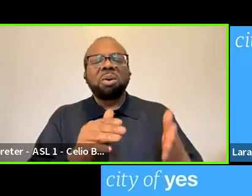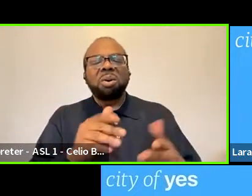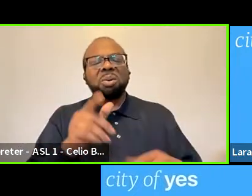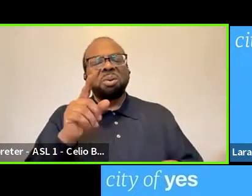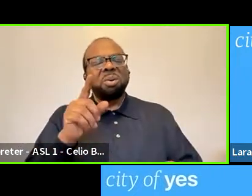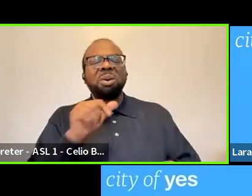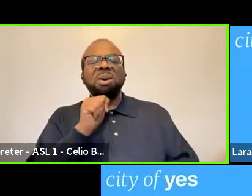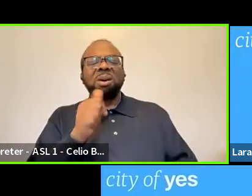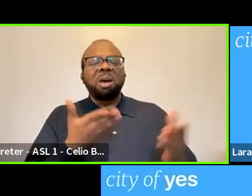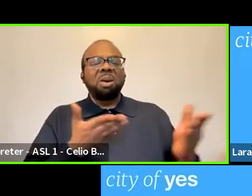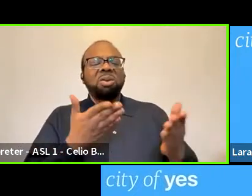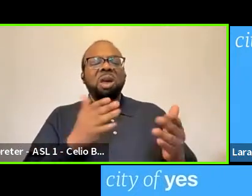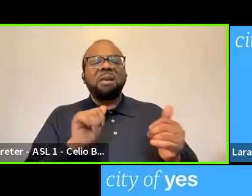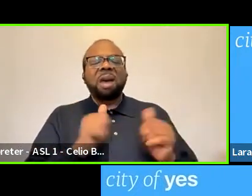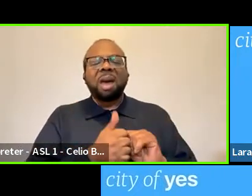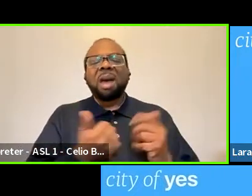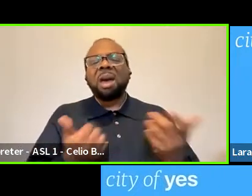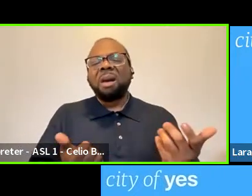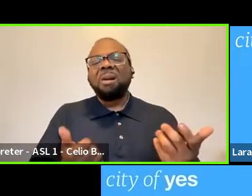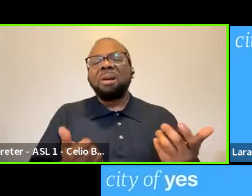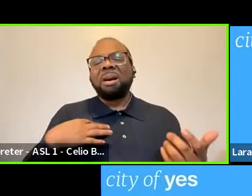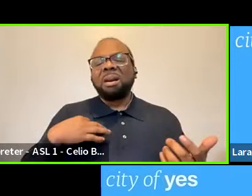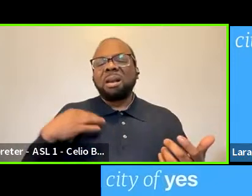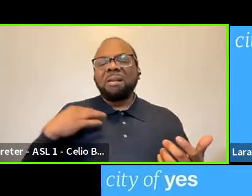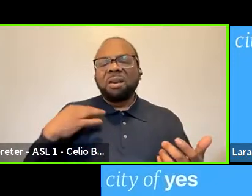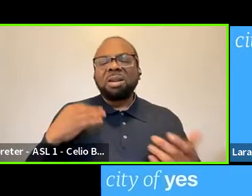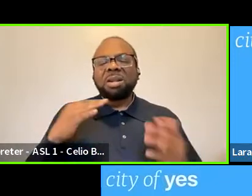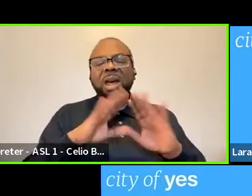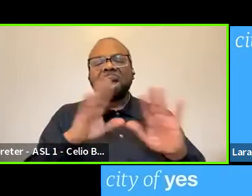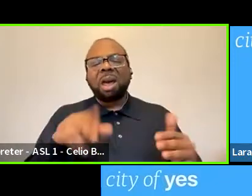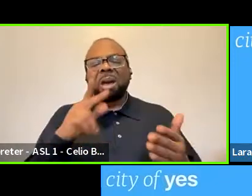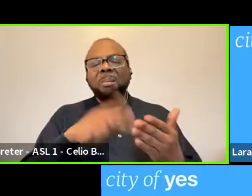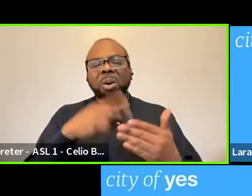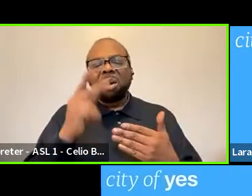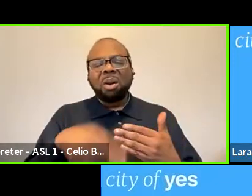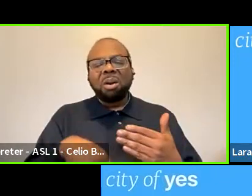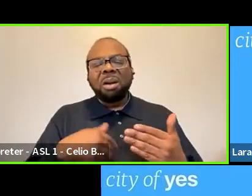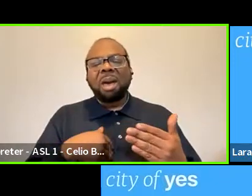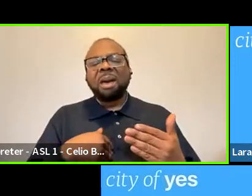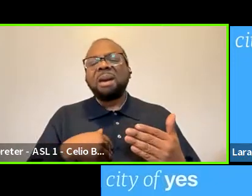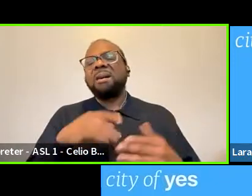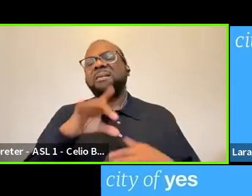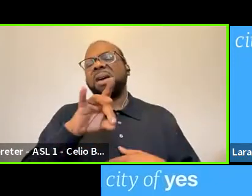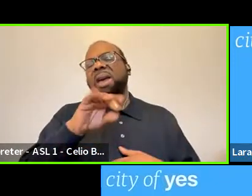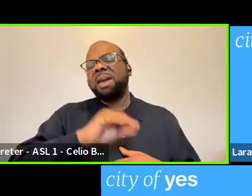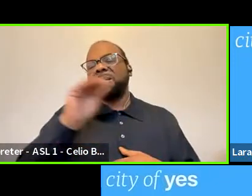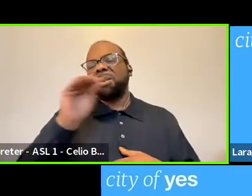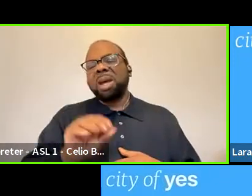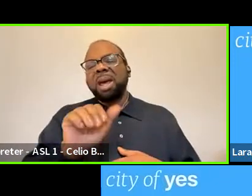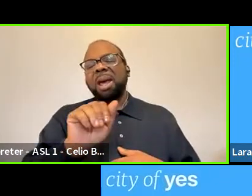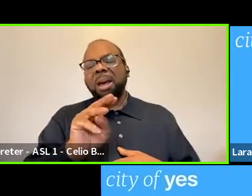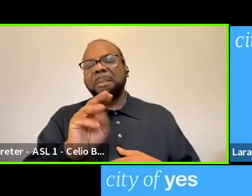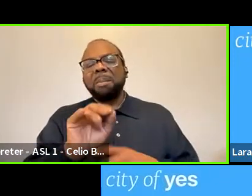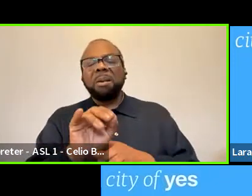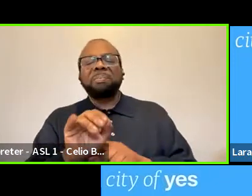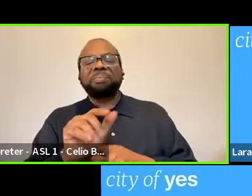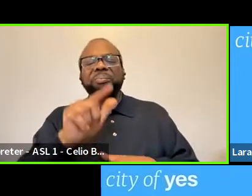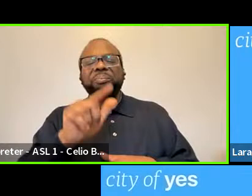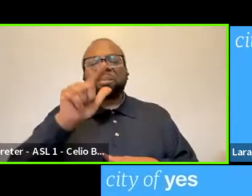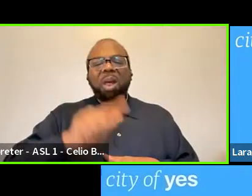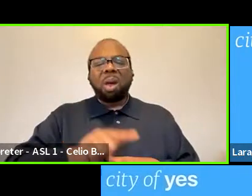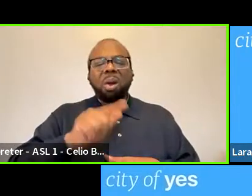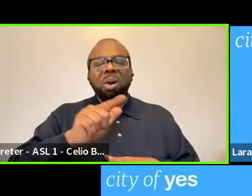by the Voluntary Inclusionary Housing Program which targets households at an 80% AMI. We also want to note for the lower density